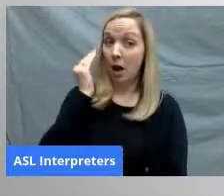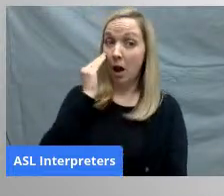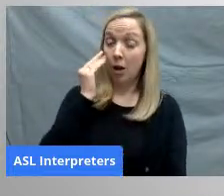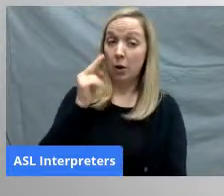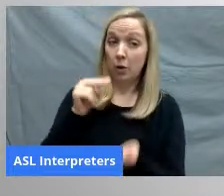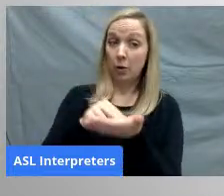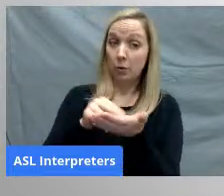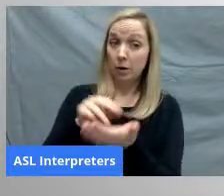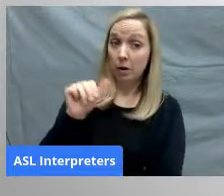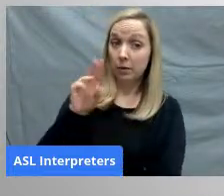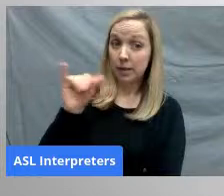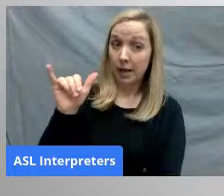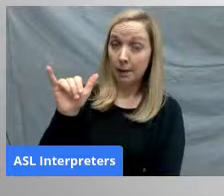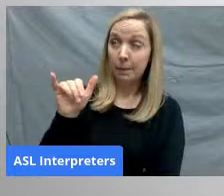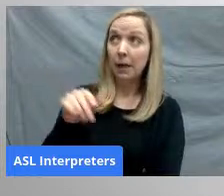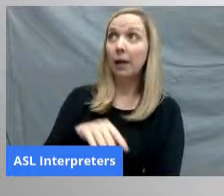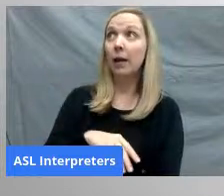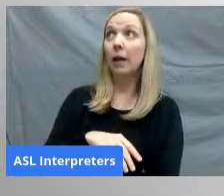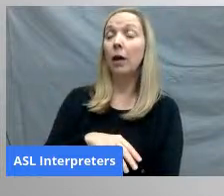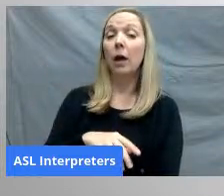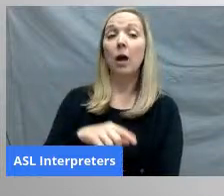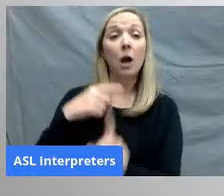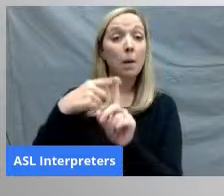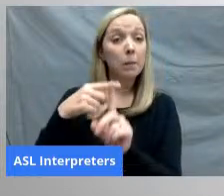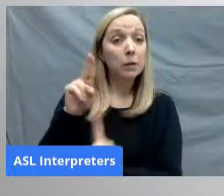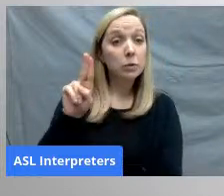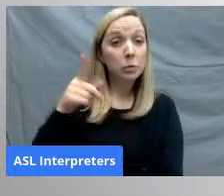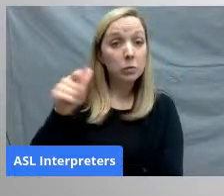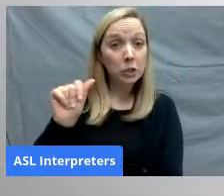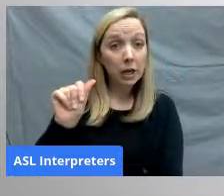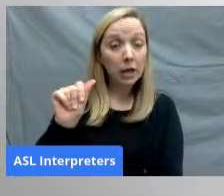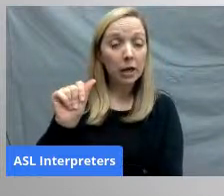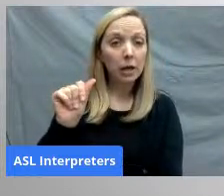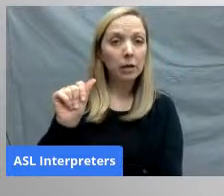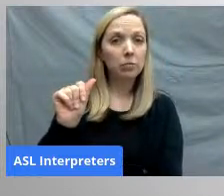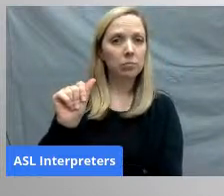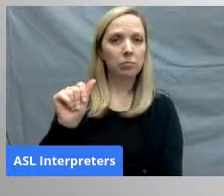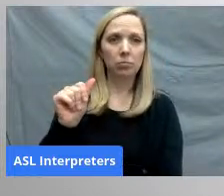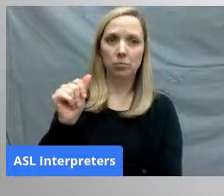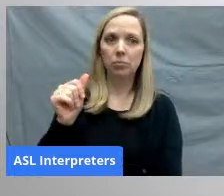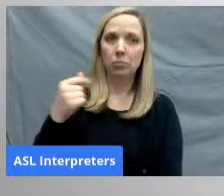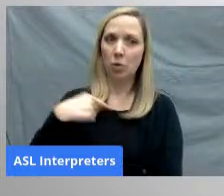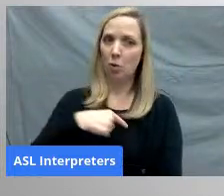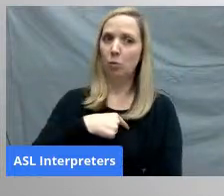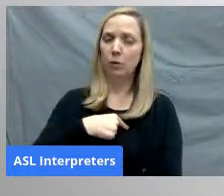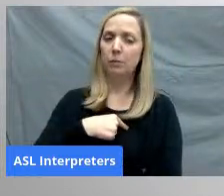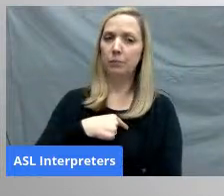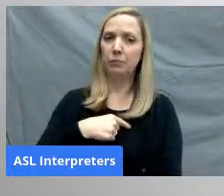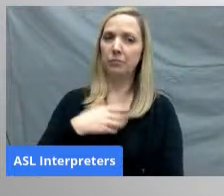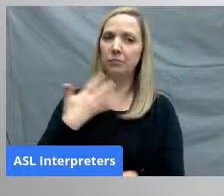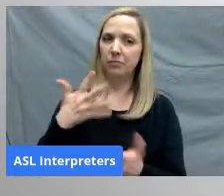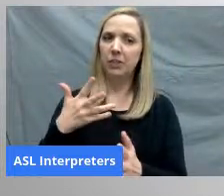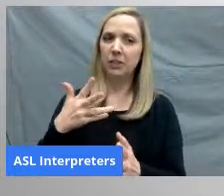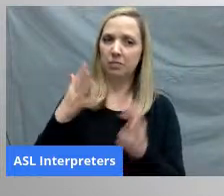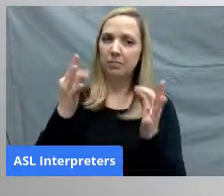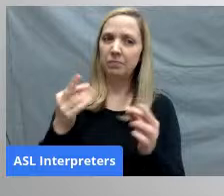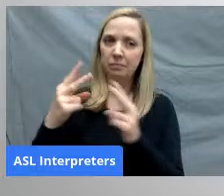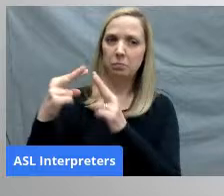UGA has been very, very responsive, but us working with them for testing sites for our